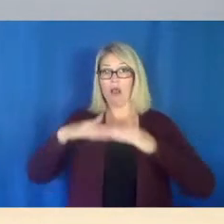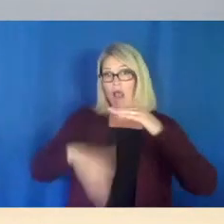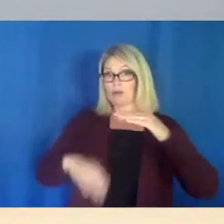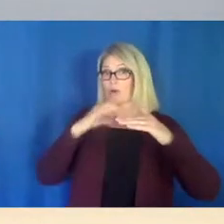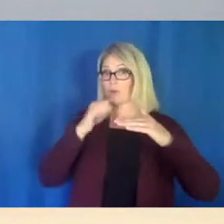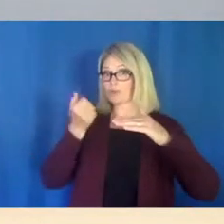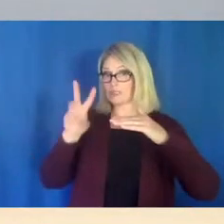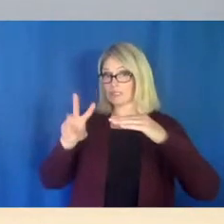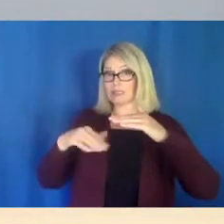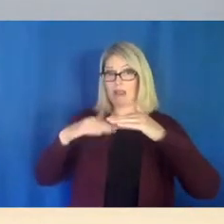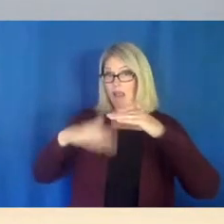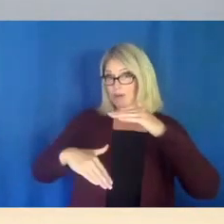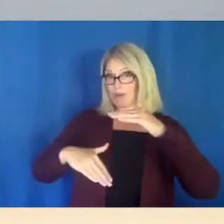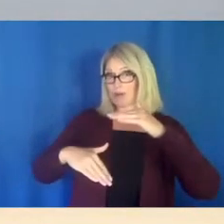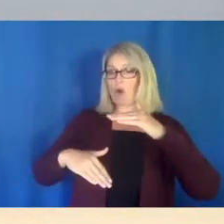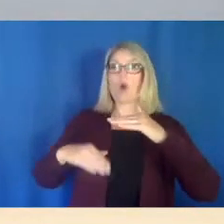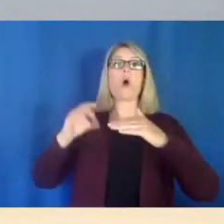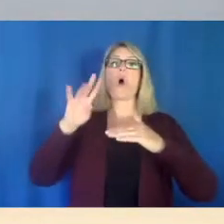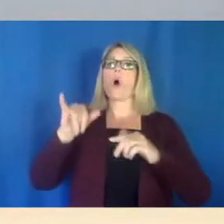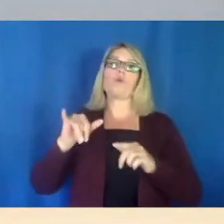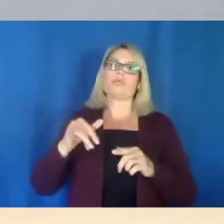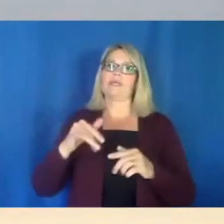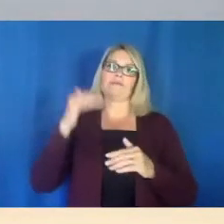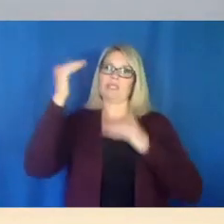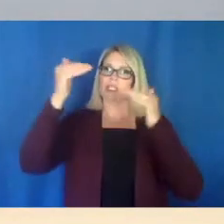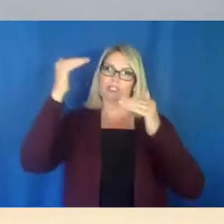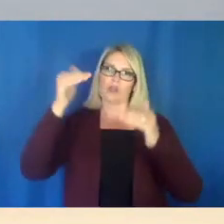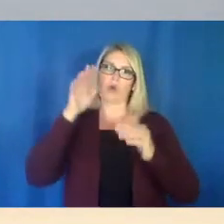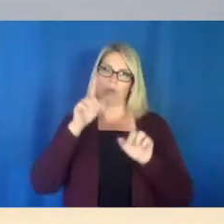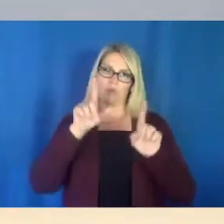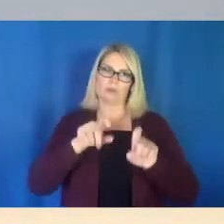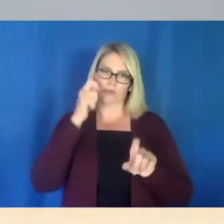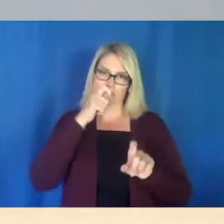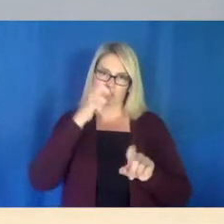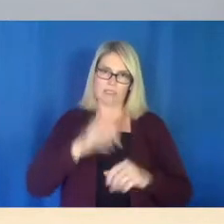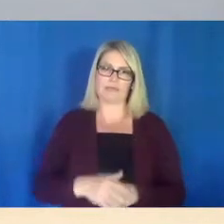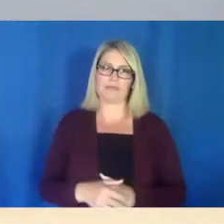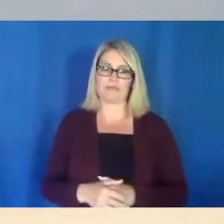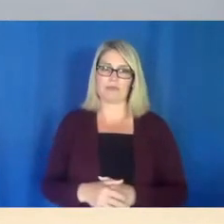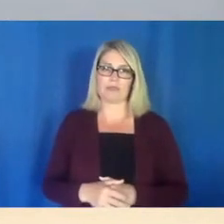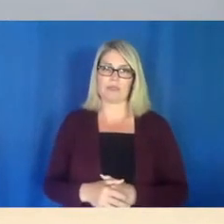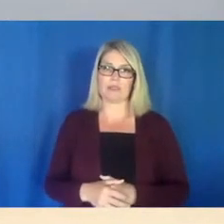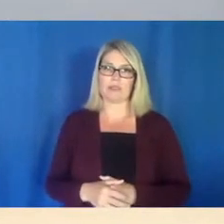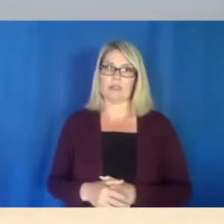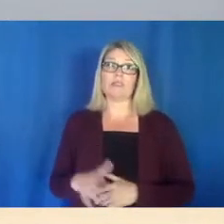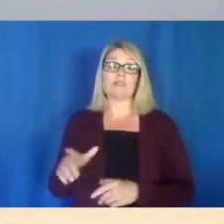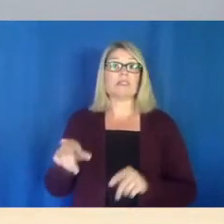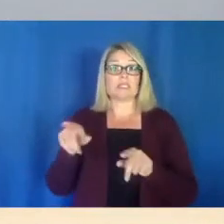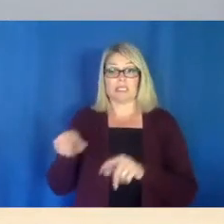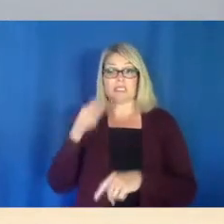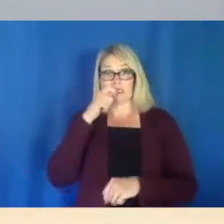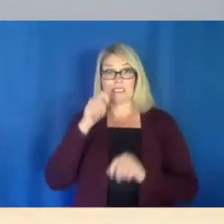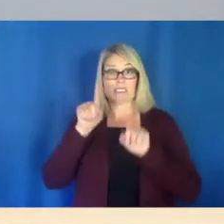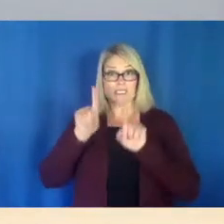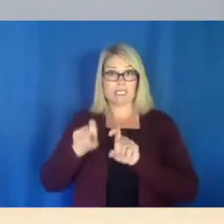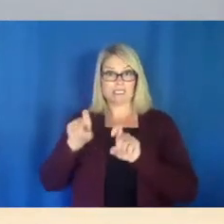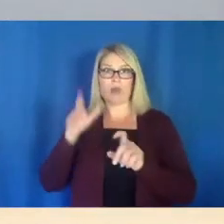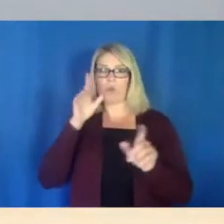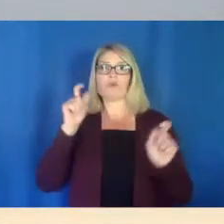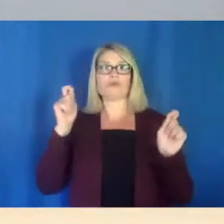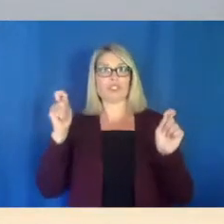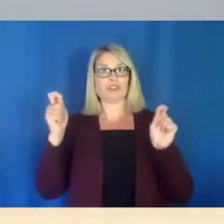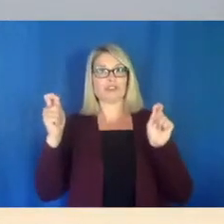16, only the adult will be tested. Our testing strategy, as I mentioned, will evolve as we welcome more people